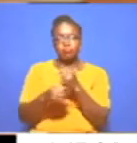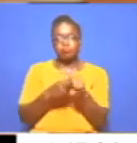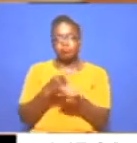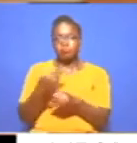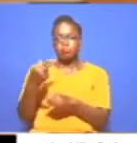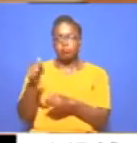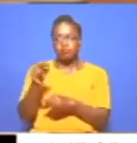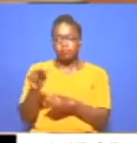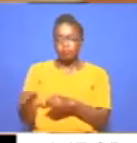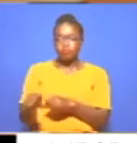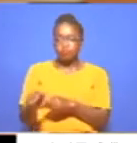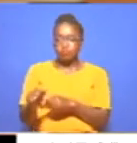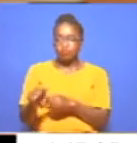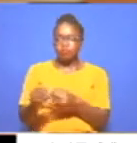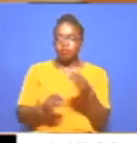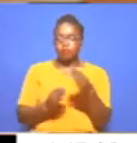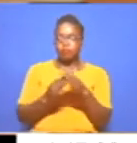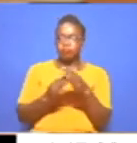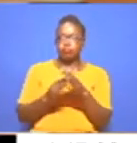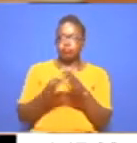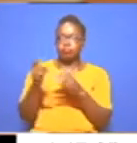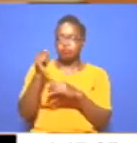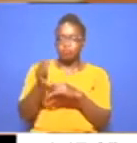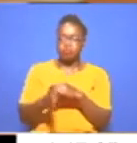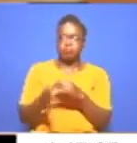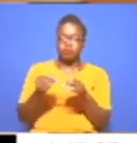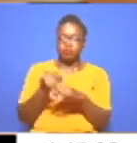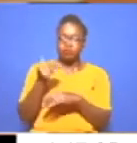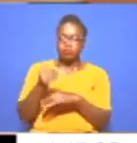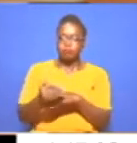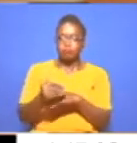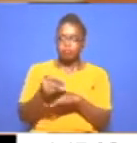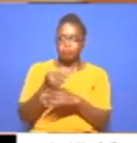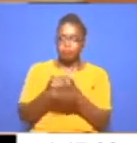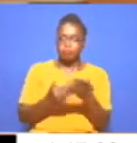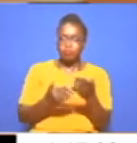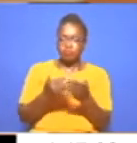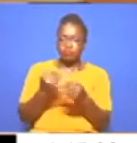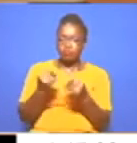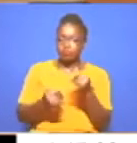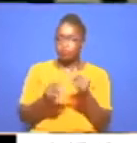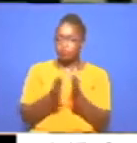Maldi being the top-placed Kenyan after reaching the quarterfinals of the tournament.